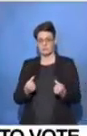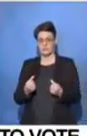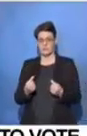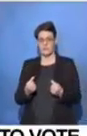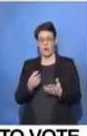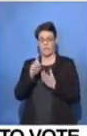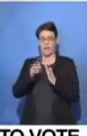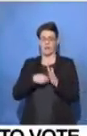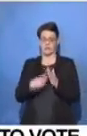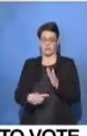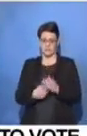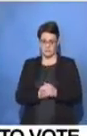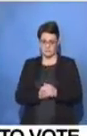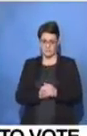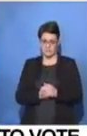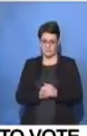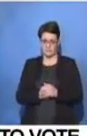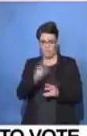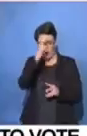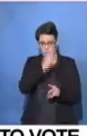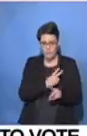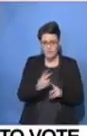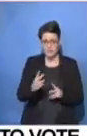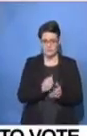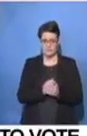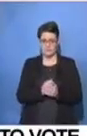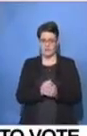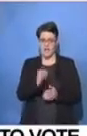elections, the professionalism and the